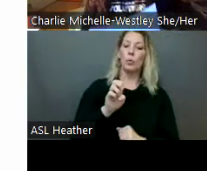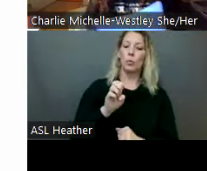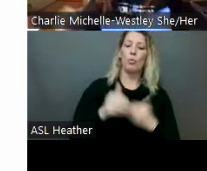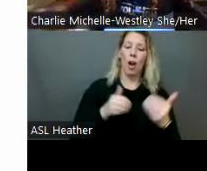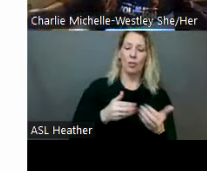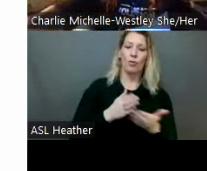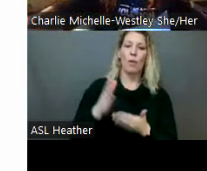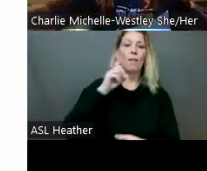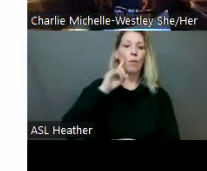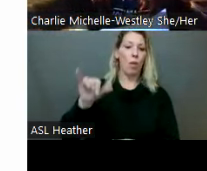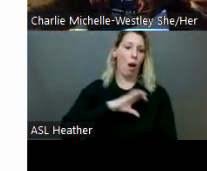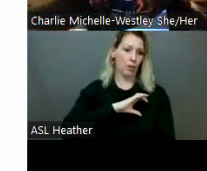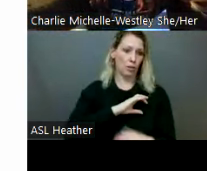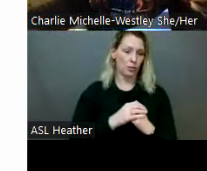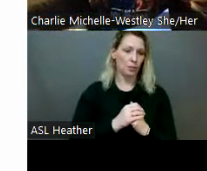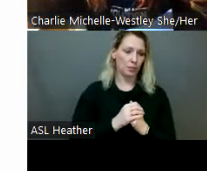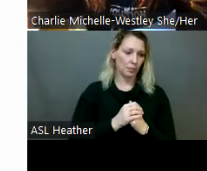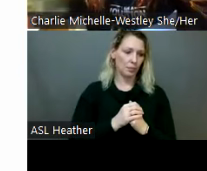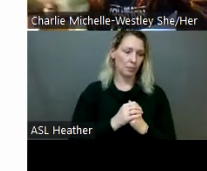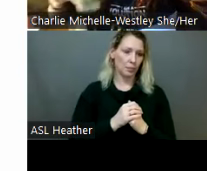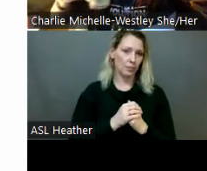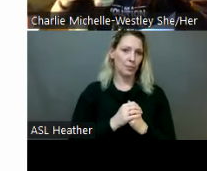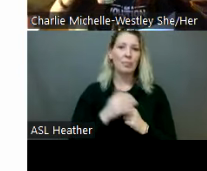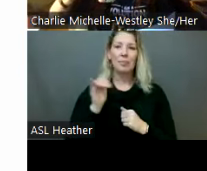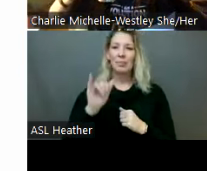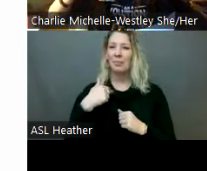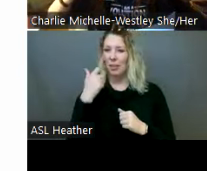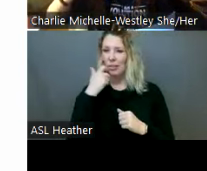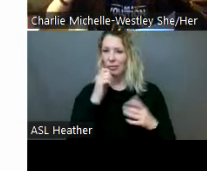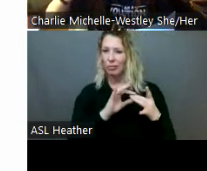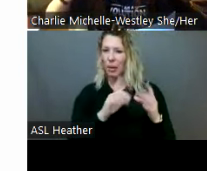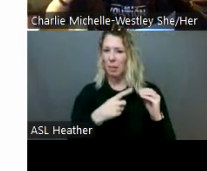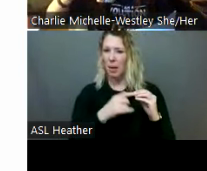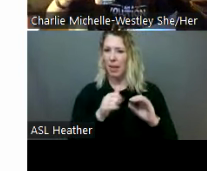officer. Just kind of a call back to that earlier thing that Commissioner McDowell told us about.